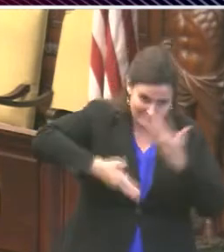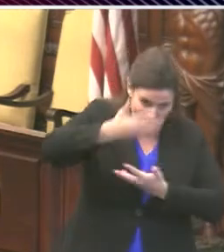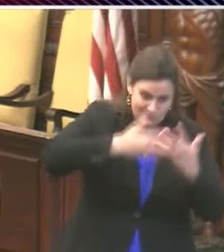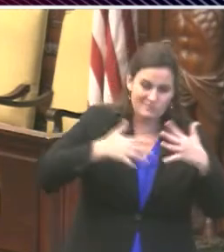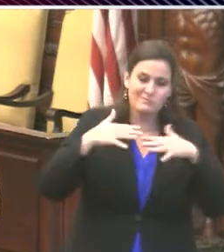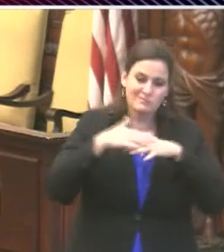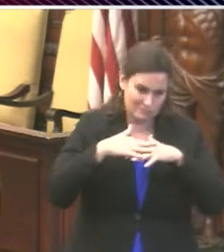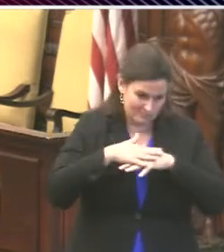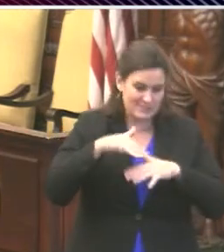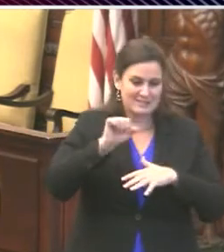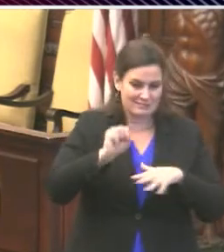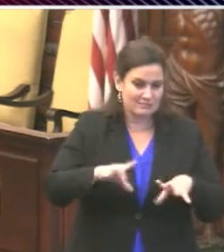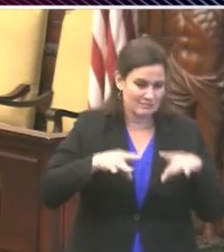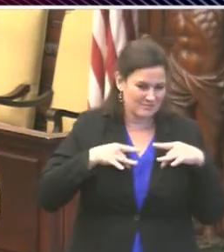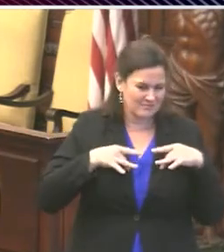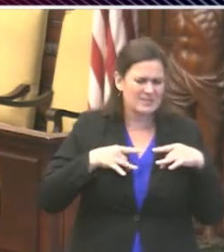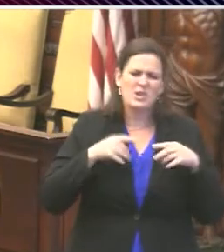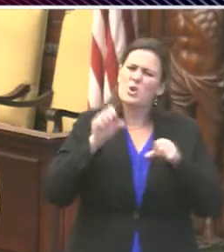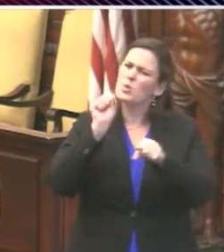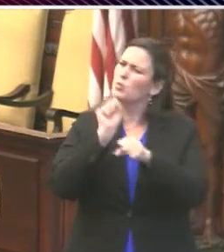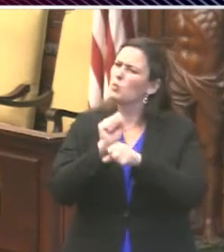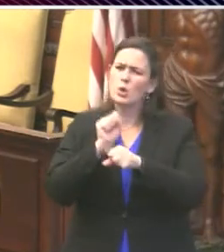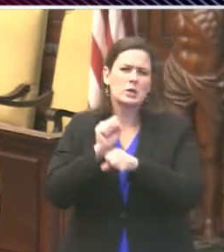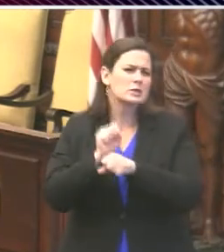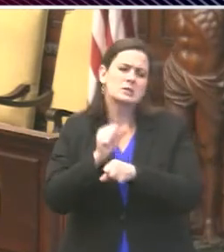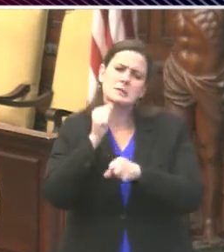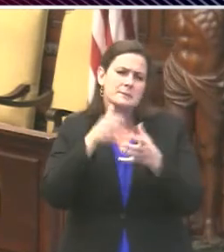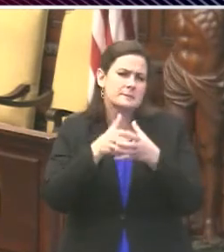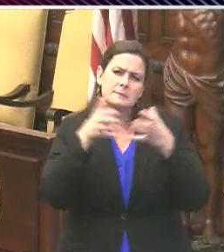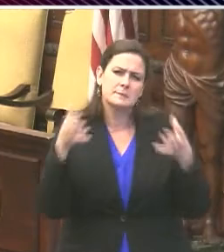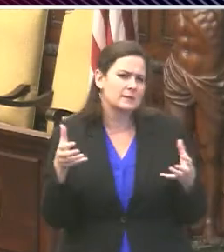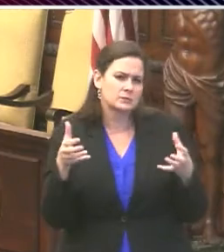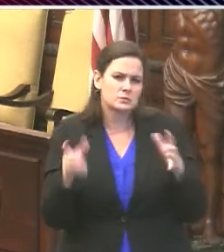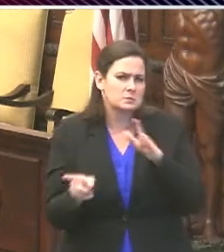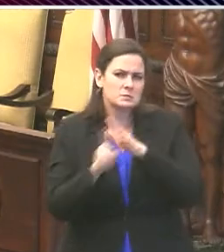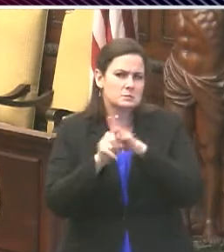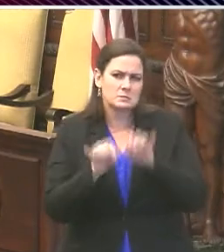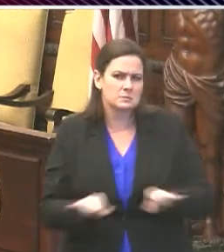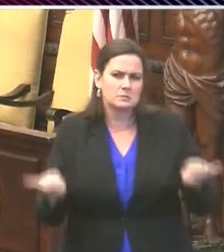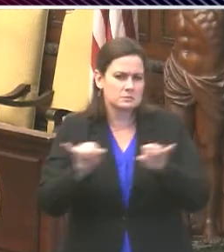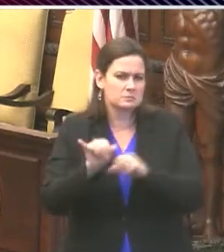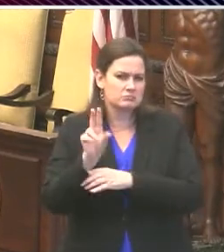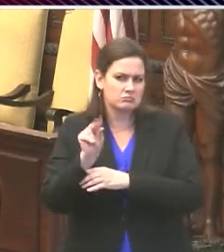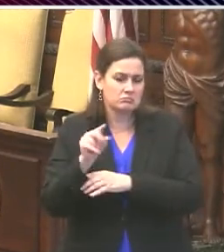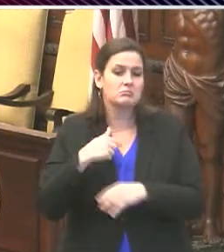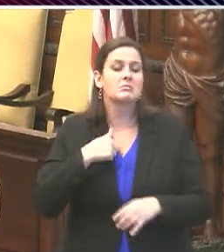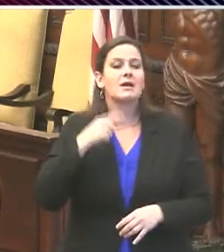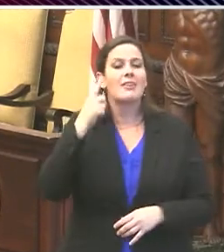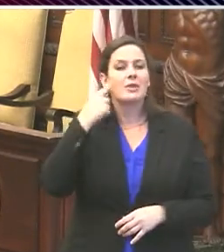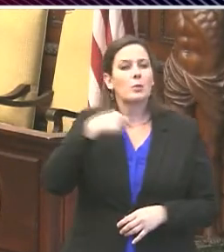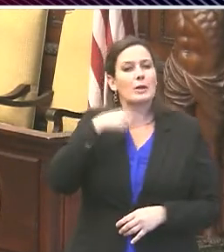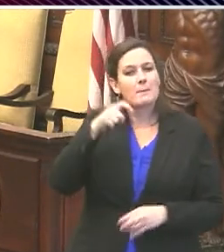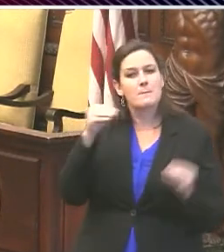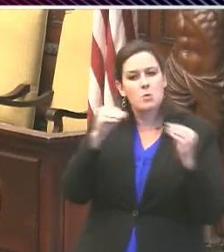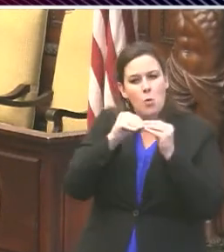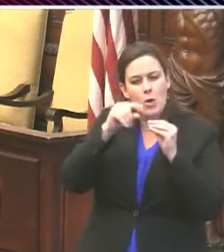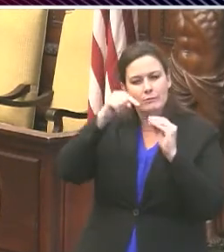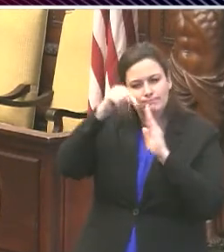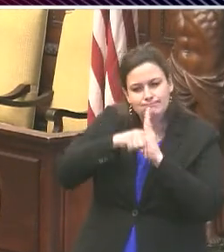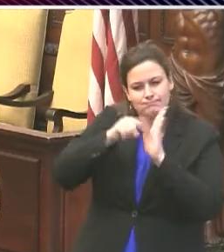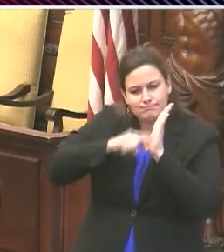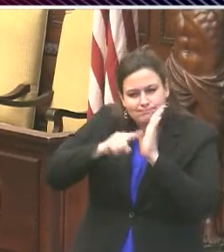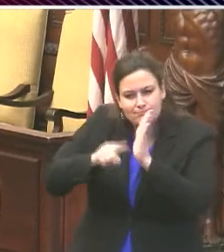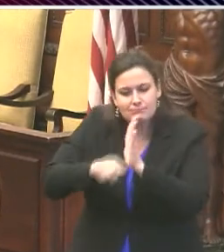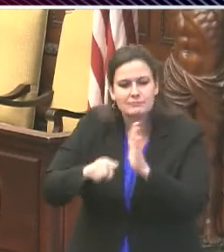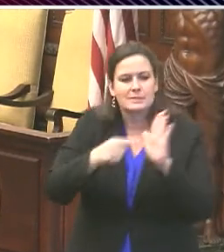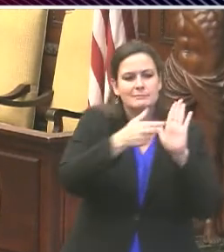don't hear so much about occupation, or not so much patterns around occupation, but I think we need to do a better job of classifying our data to